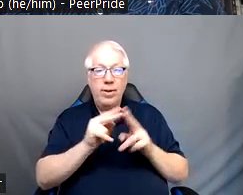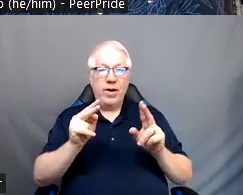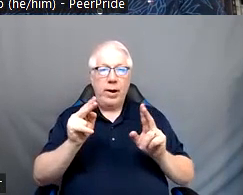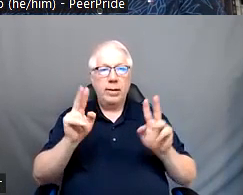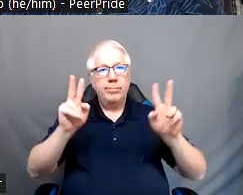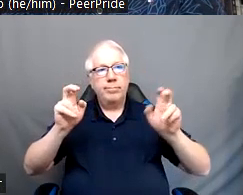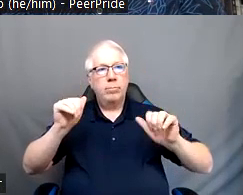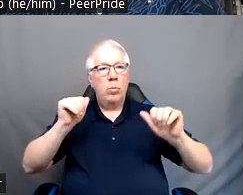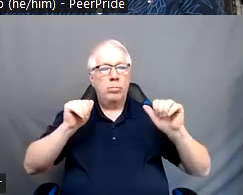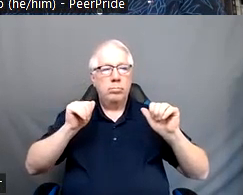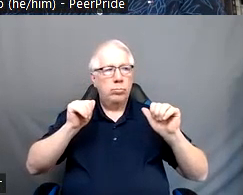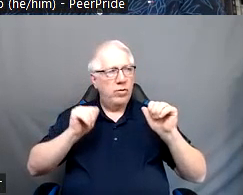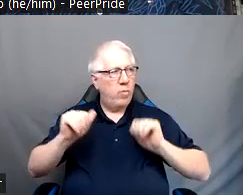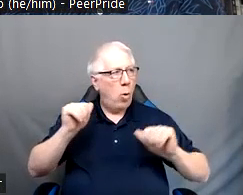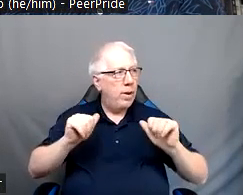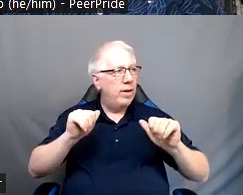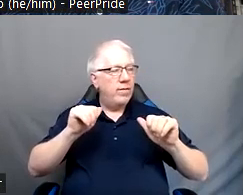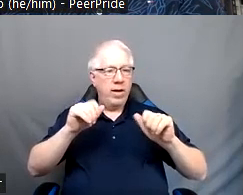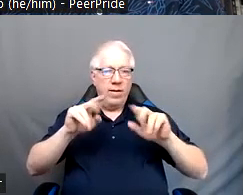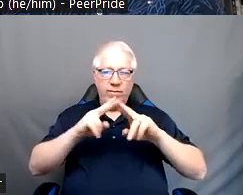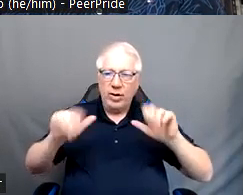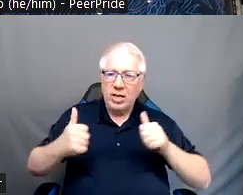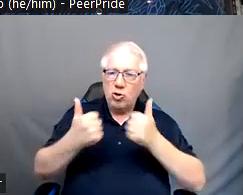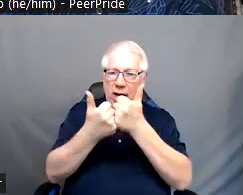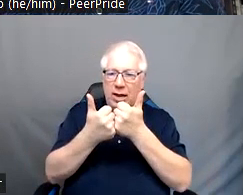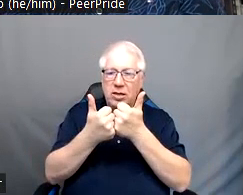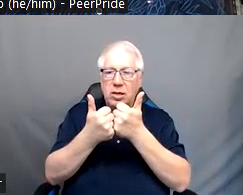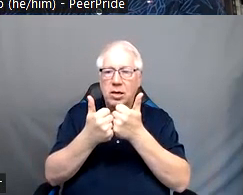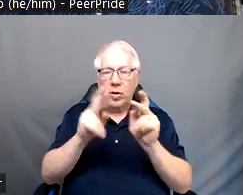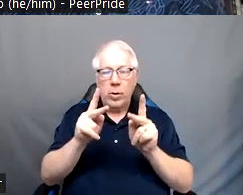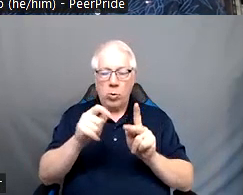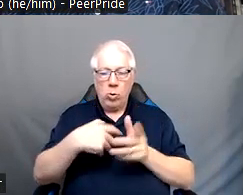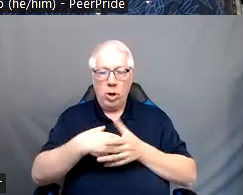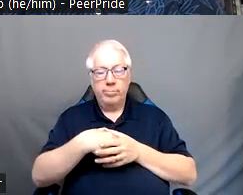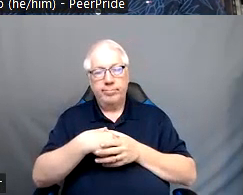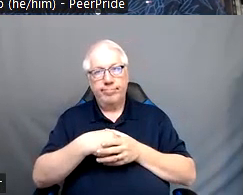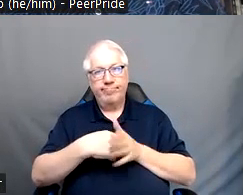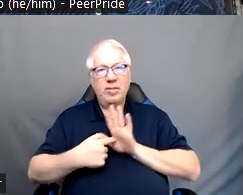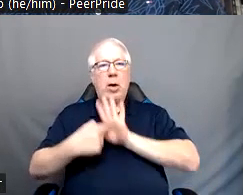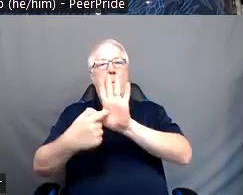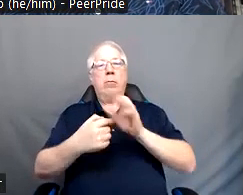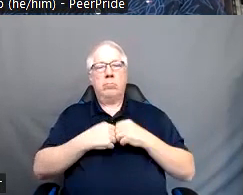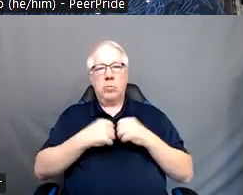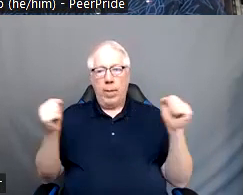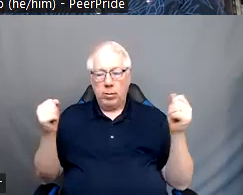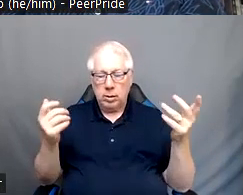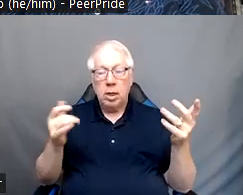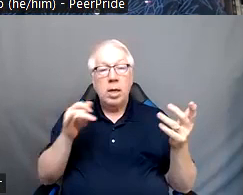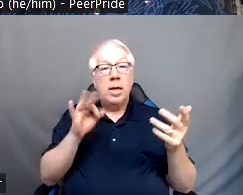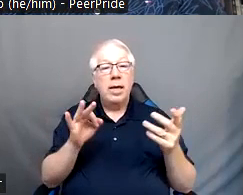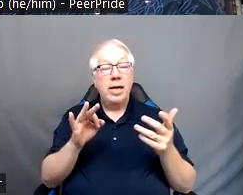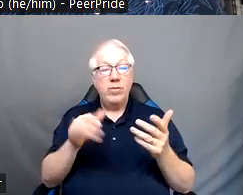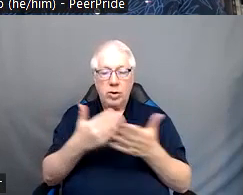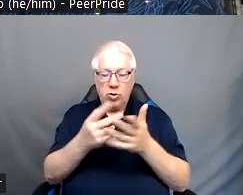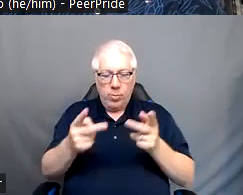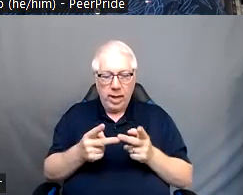very challenging for folks who have to come out. That there can be, kind of thinking about it as like, if you get to a place where someone